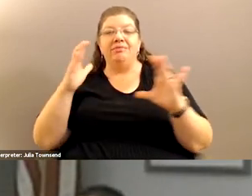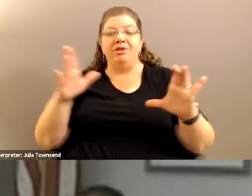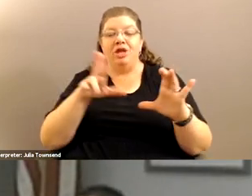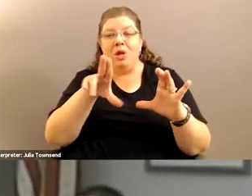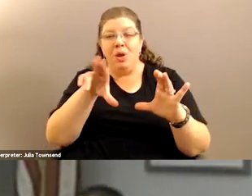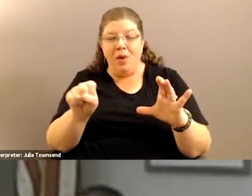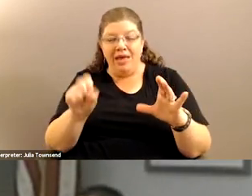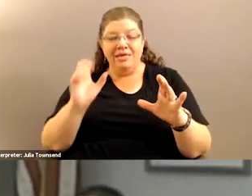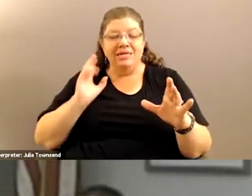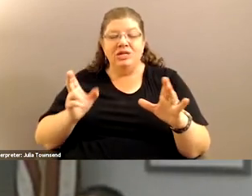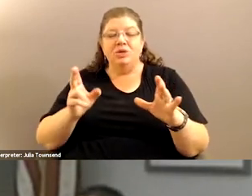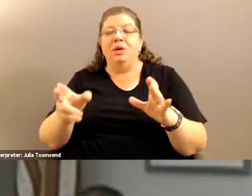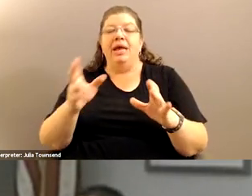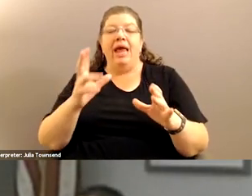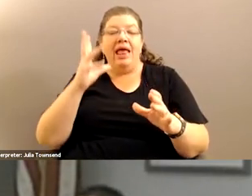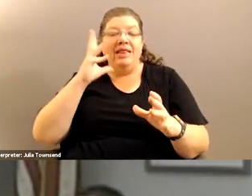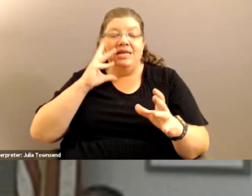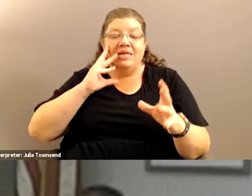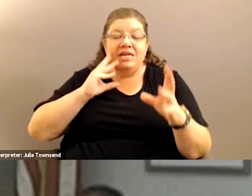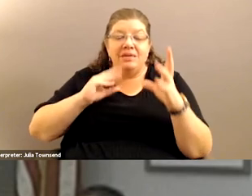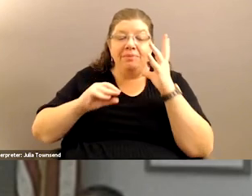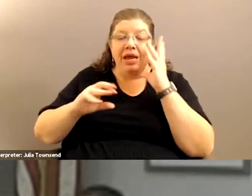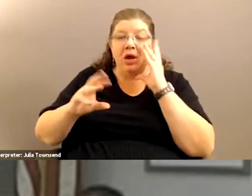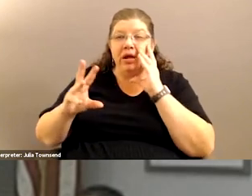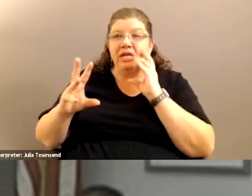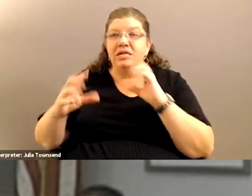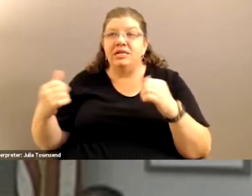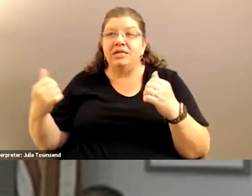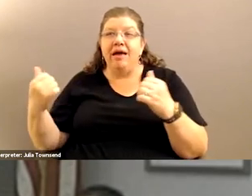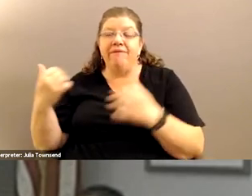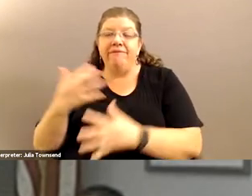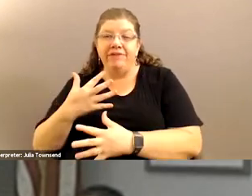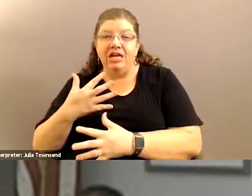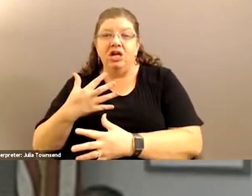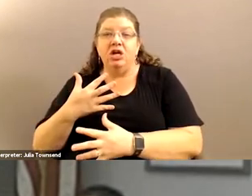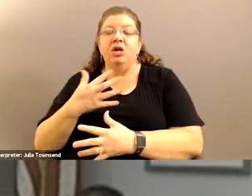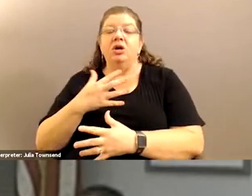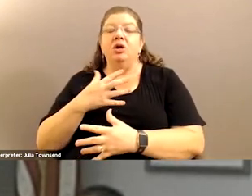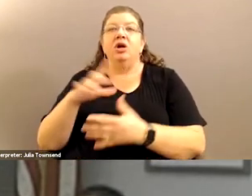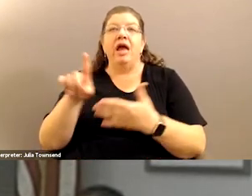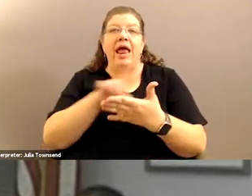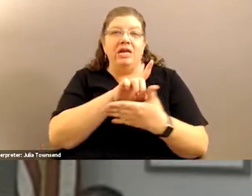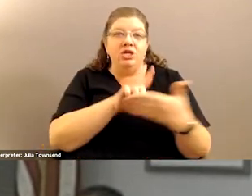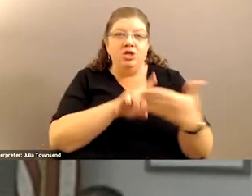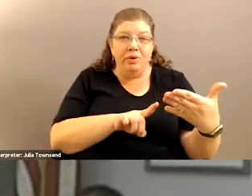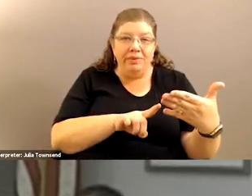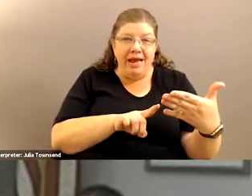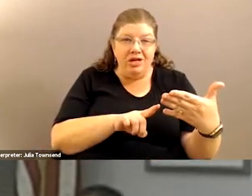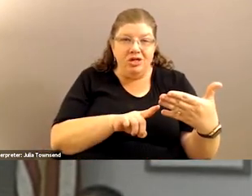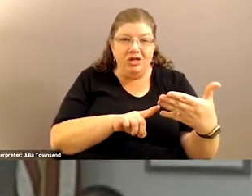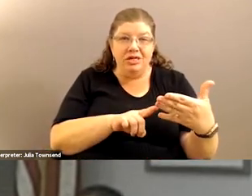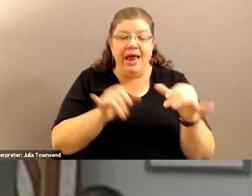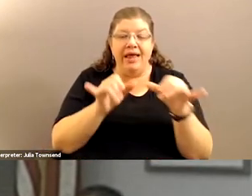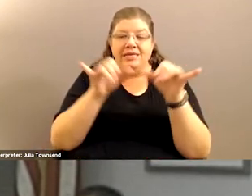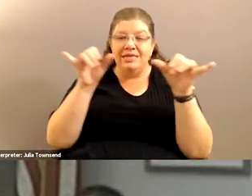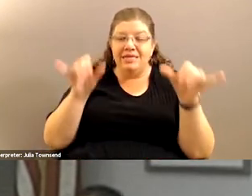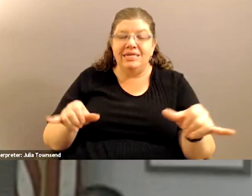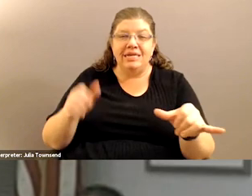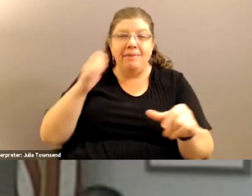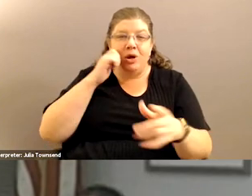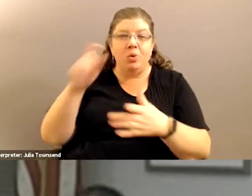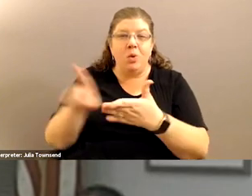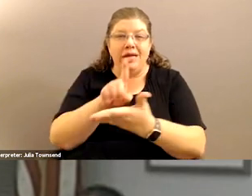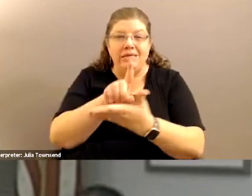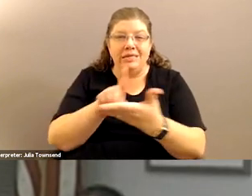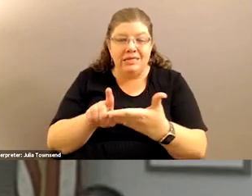experiences of fear and discrimination and systemic racism are